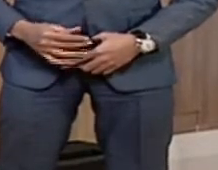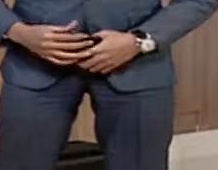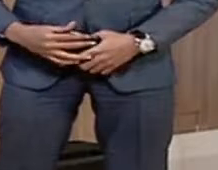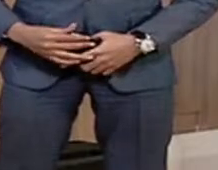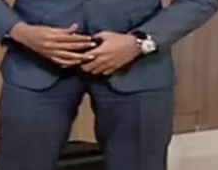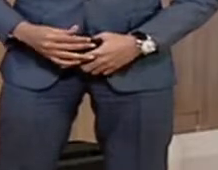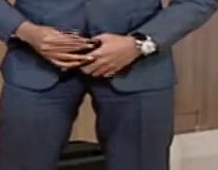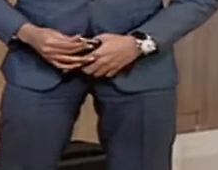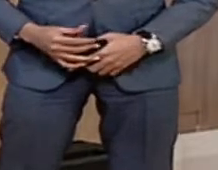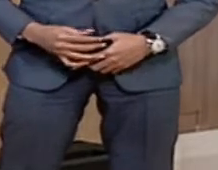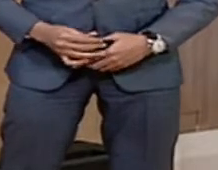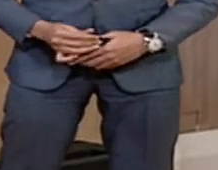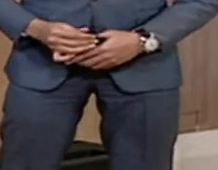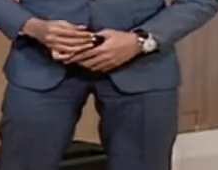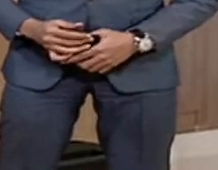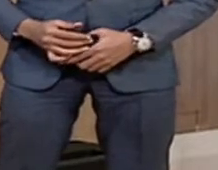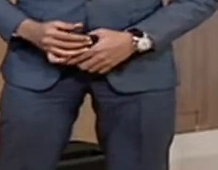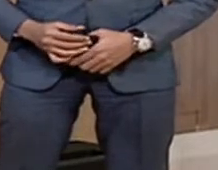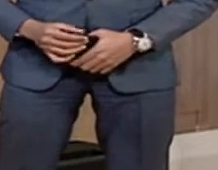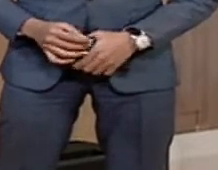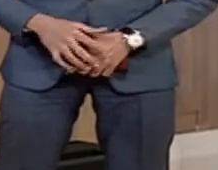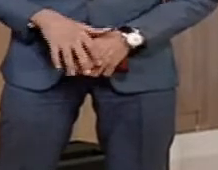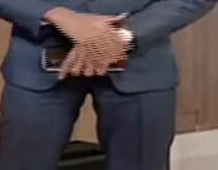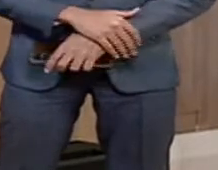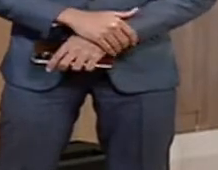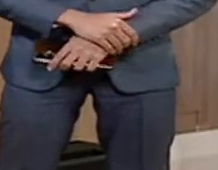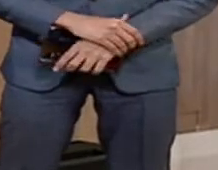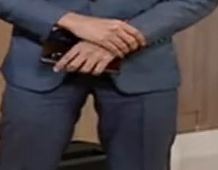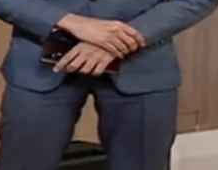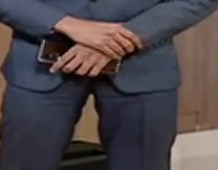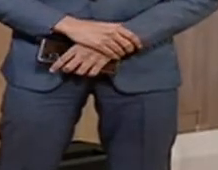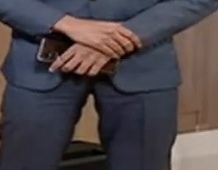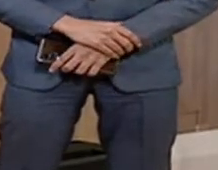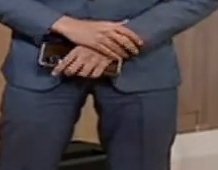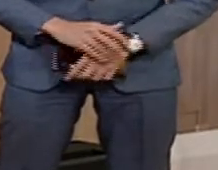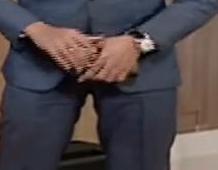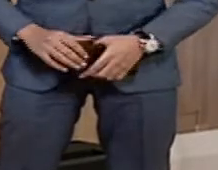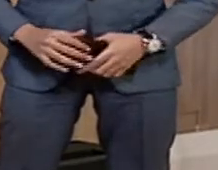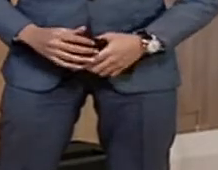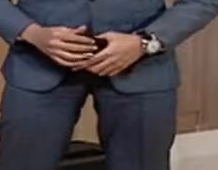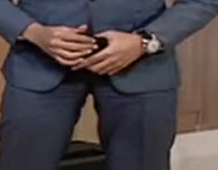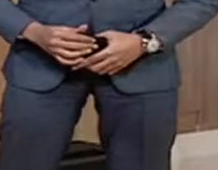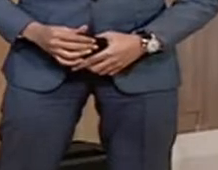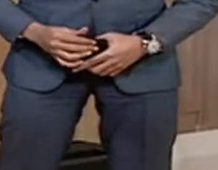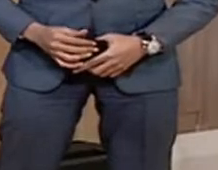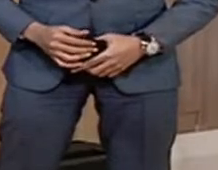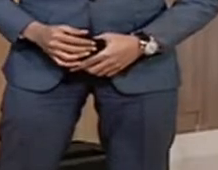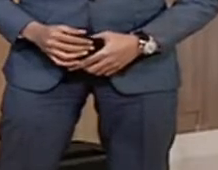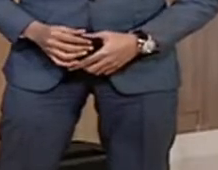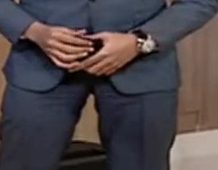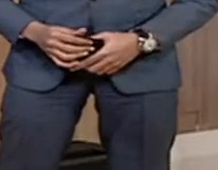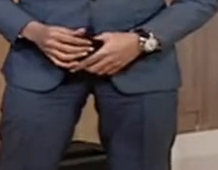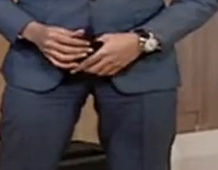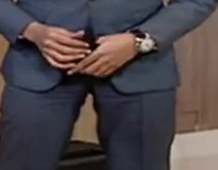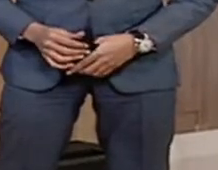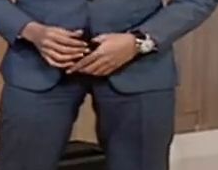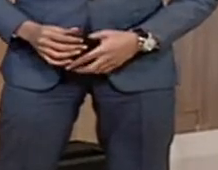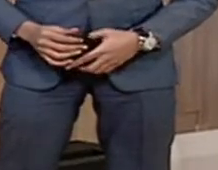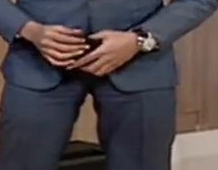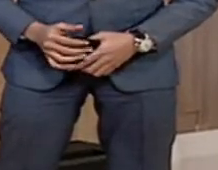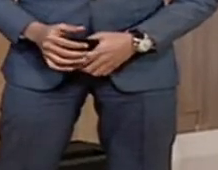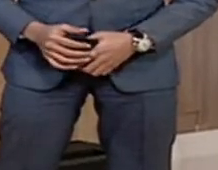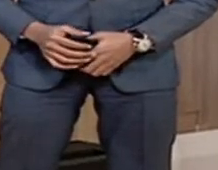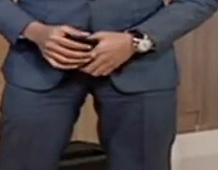a 10-round duel set to be staged at the Nairobi Charter Hall. Another expected mouth-watering title fight in the